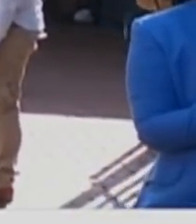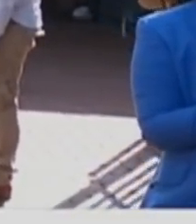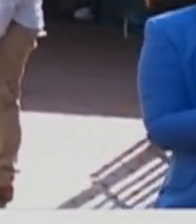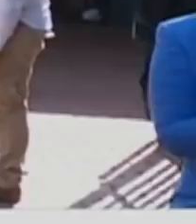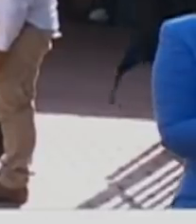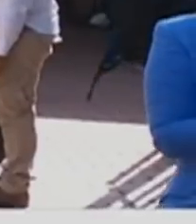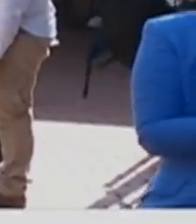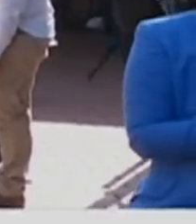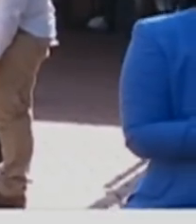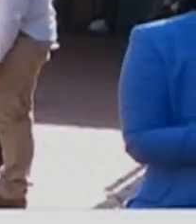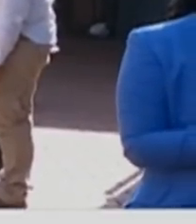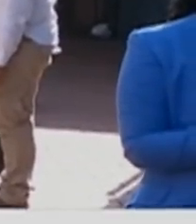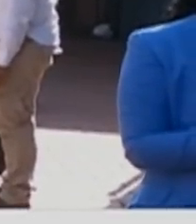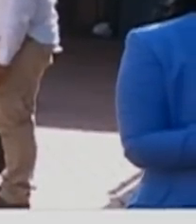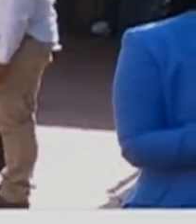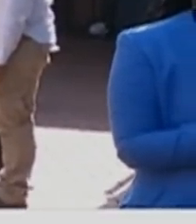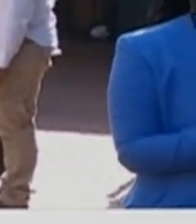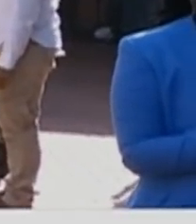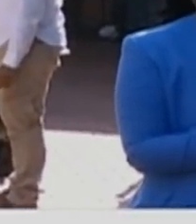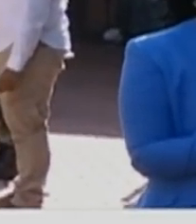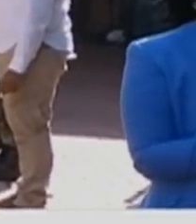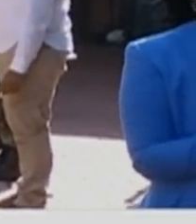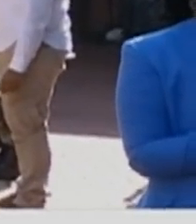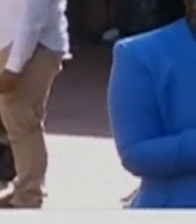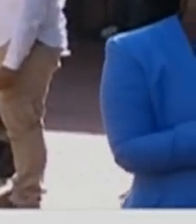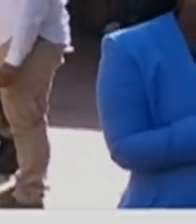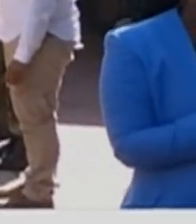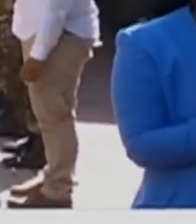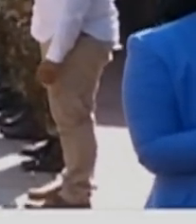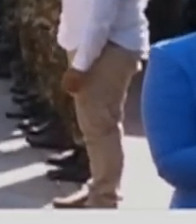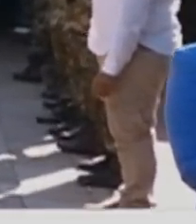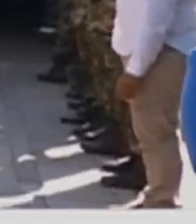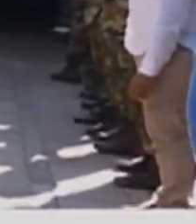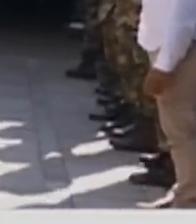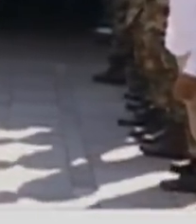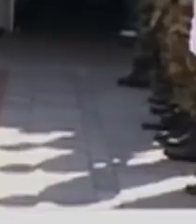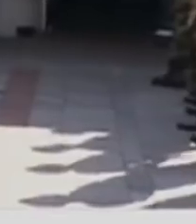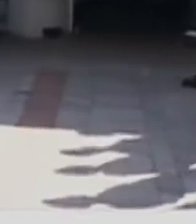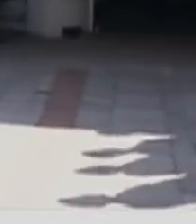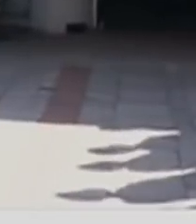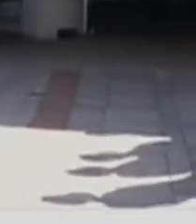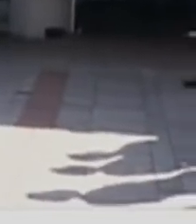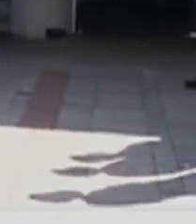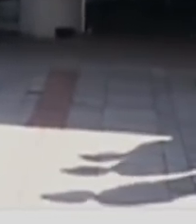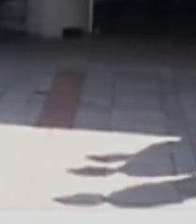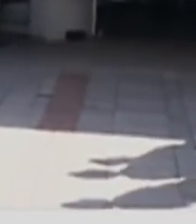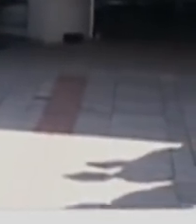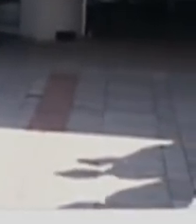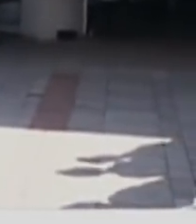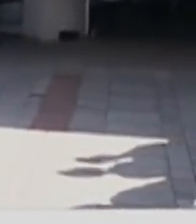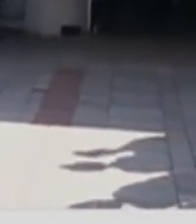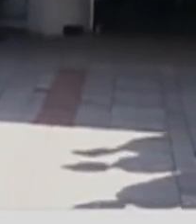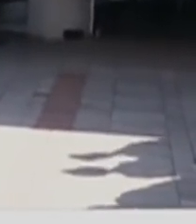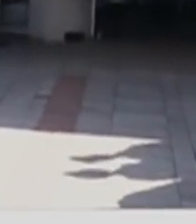former president pleading not guilty in all the 18 charges that have been put before him, as well as of course,